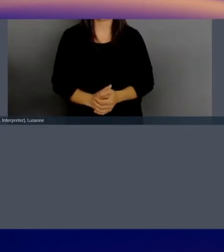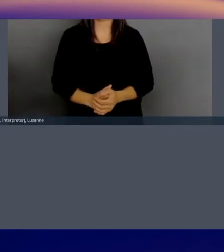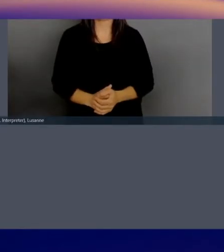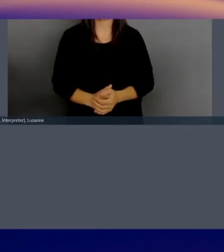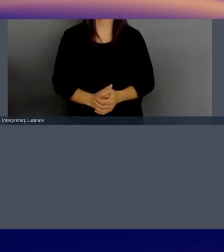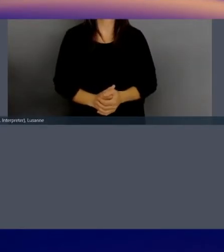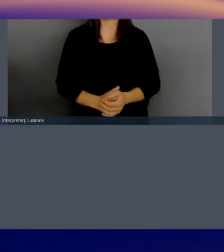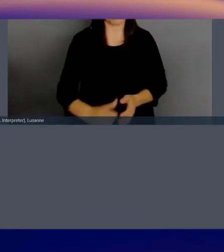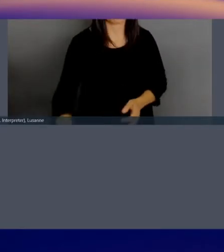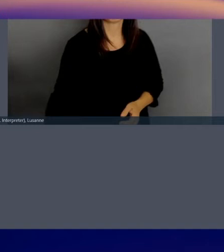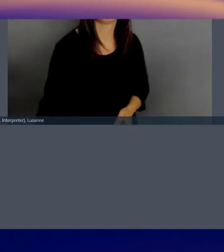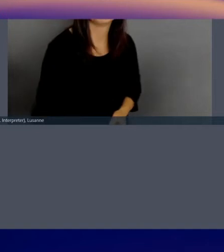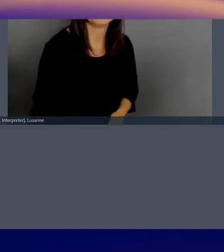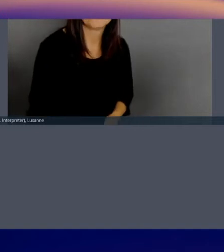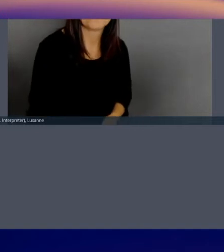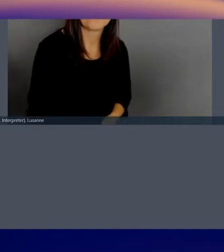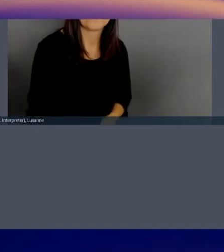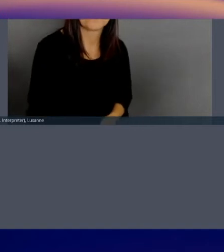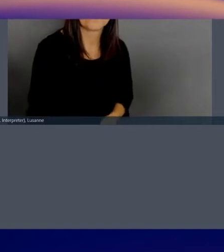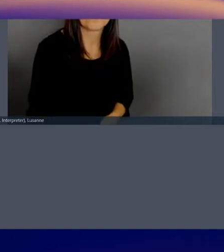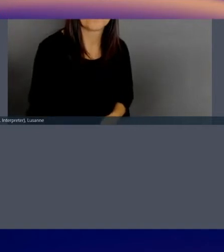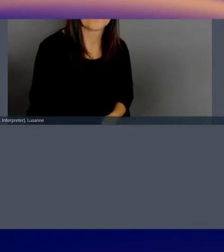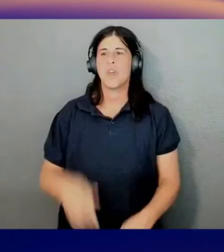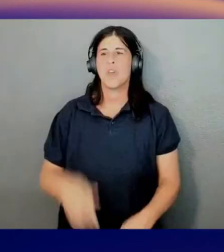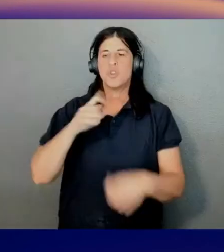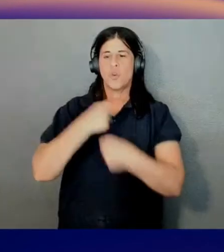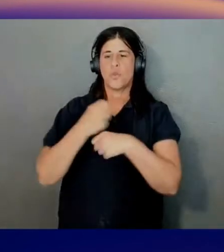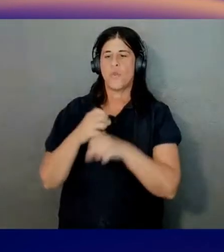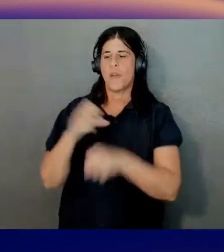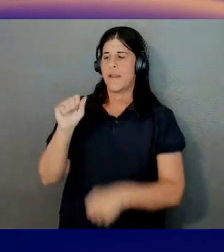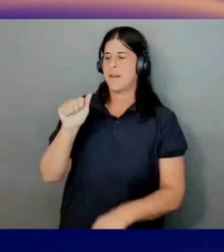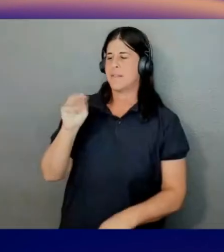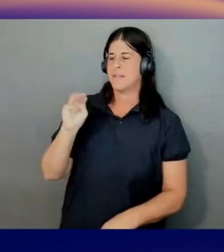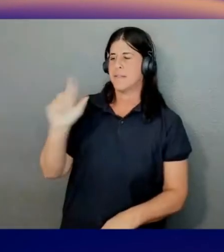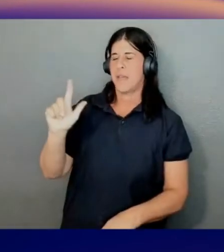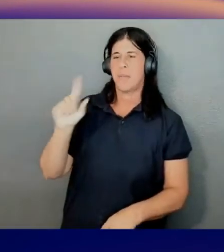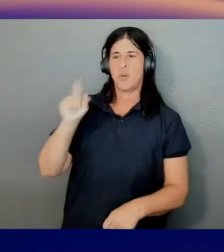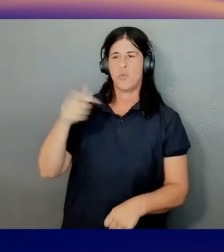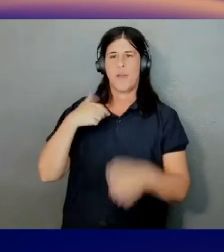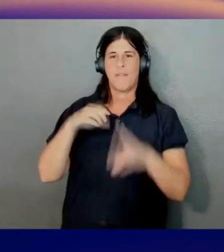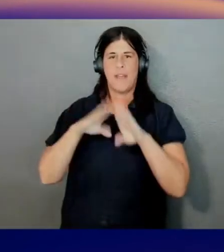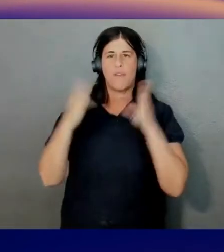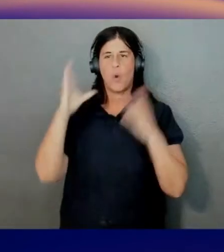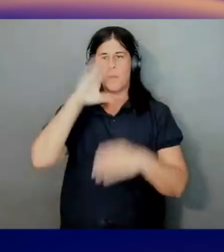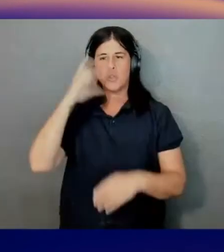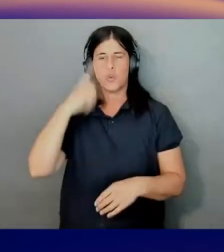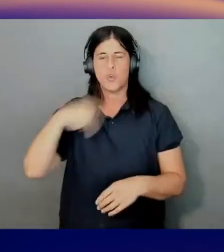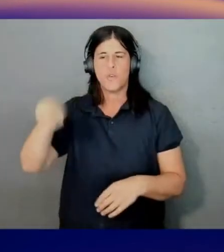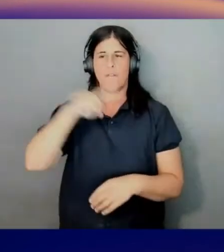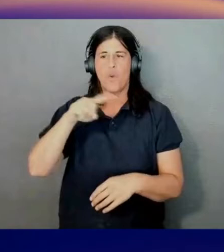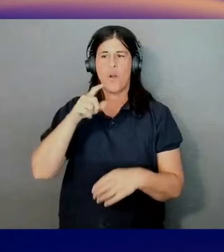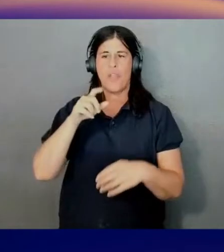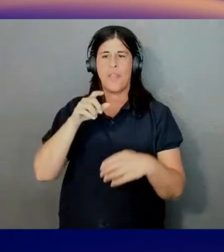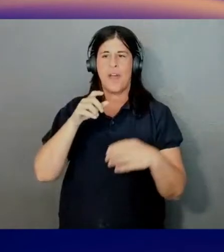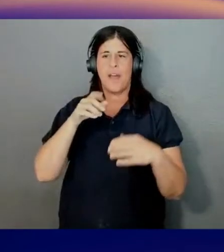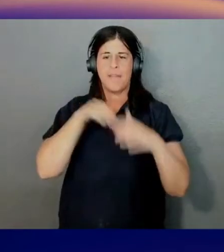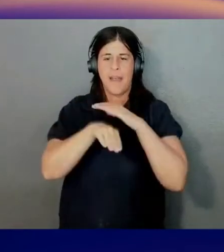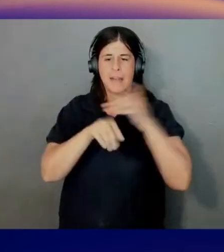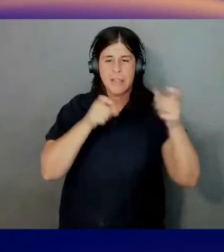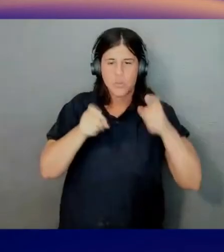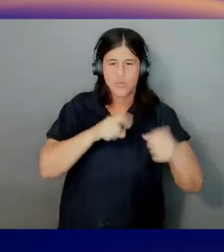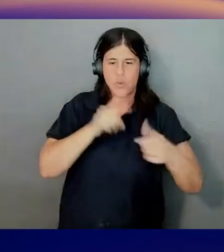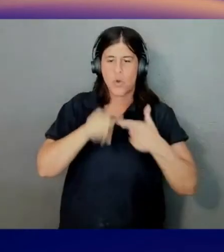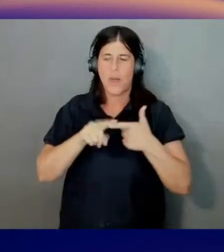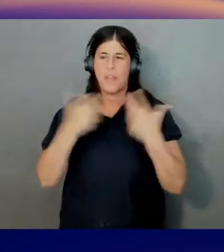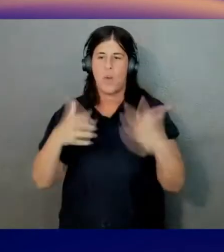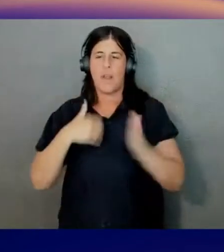blog post. post. Yeah, Okay. in order to create a SAML, right, you need to have a OpenSearch with the fine-grained access control and an Okta account where you need to have a